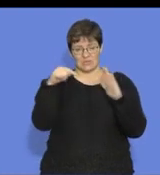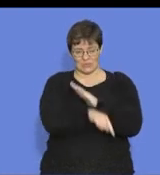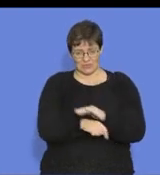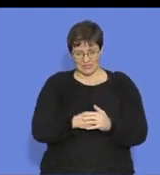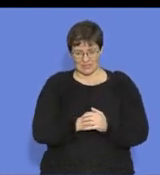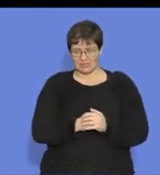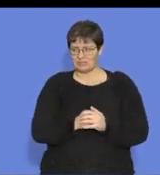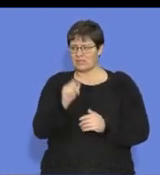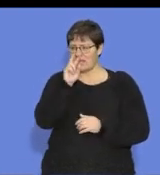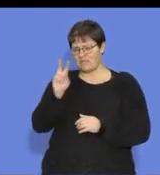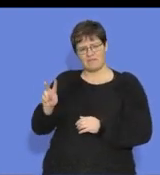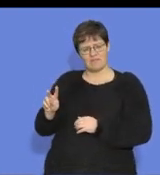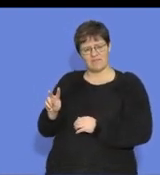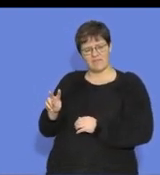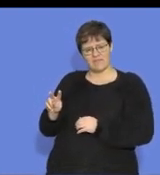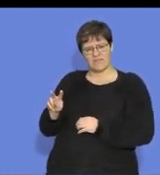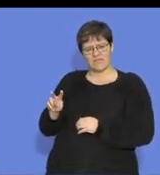these two leaves,